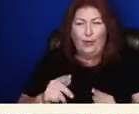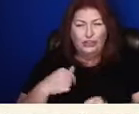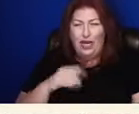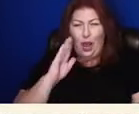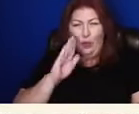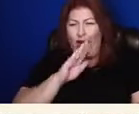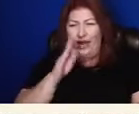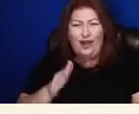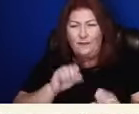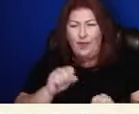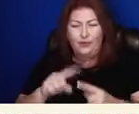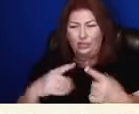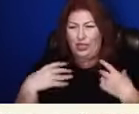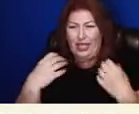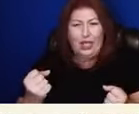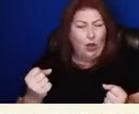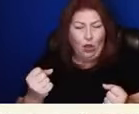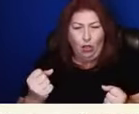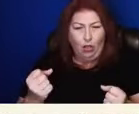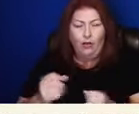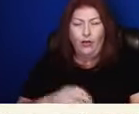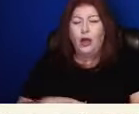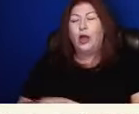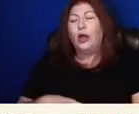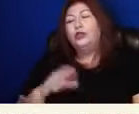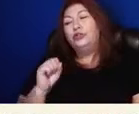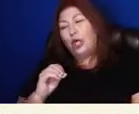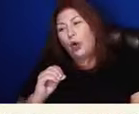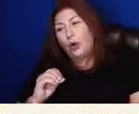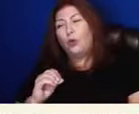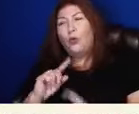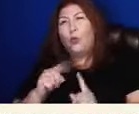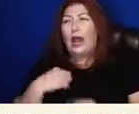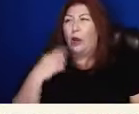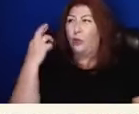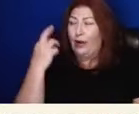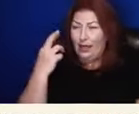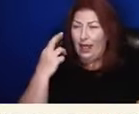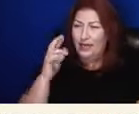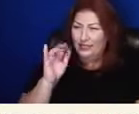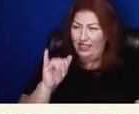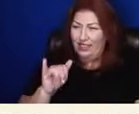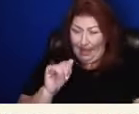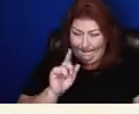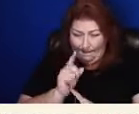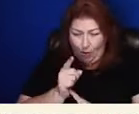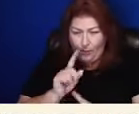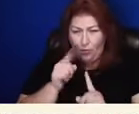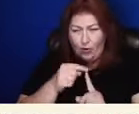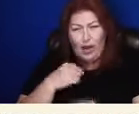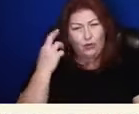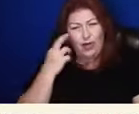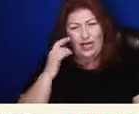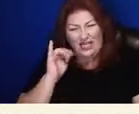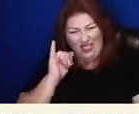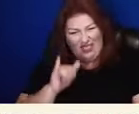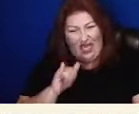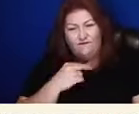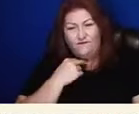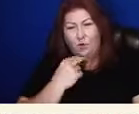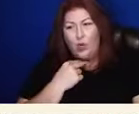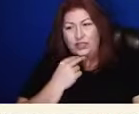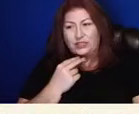be healed and whole, right? And so when I realized that moment, when I realized that that voice